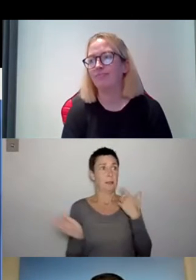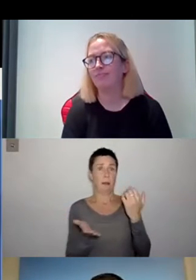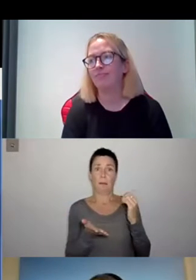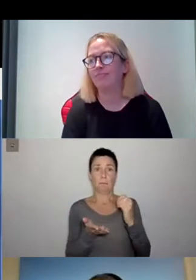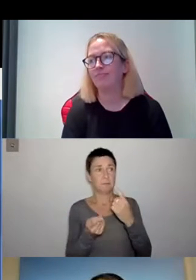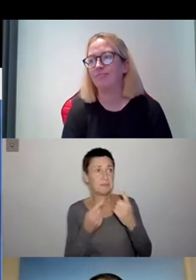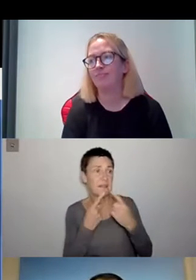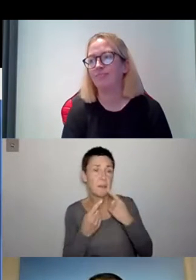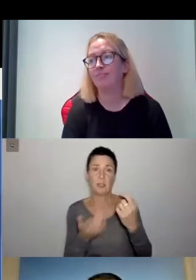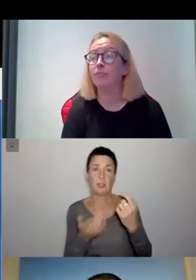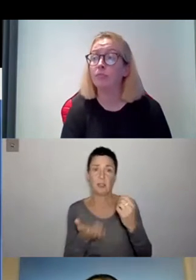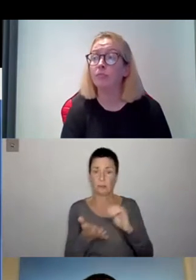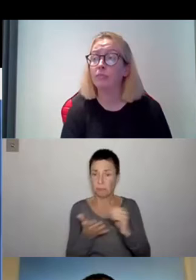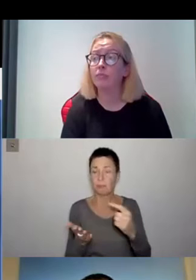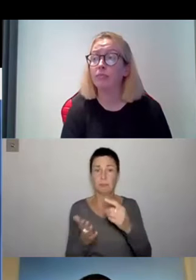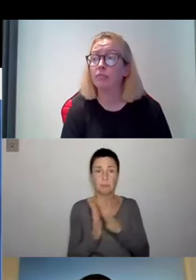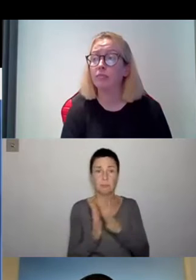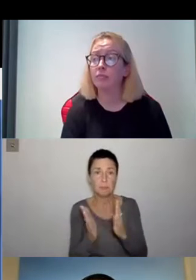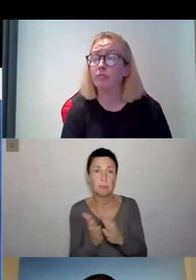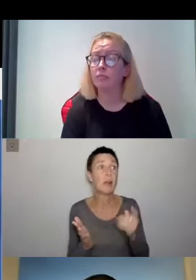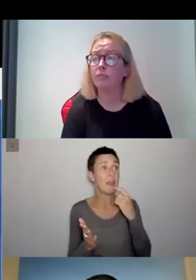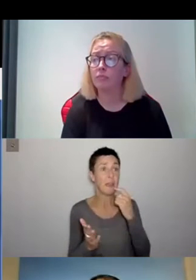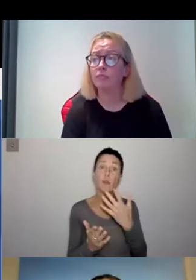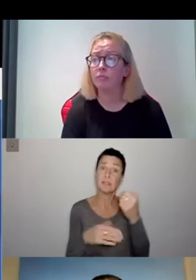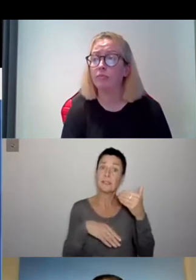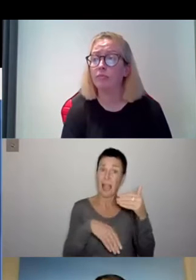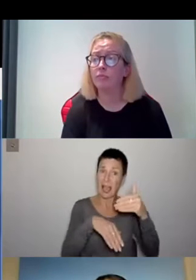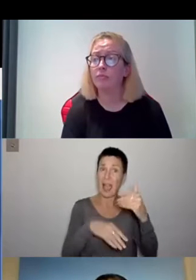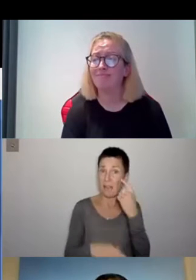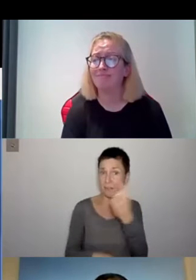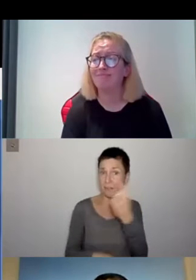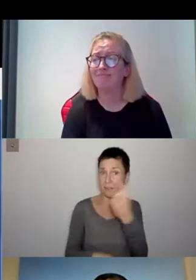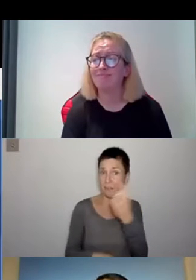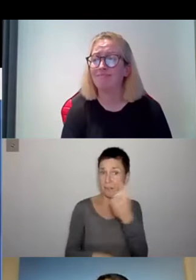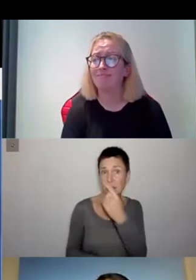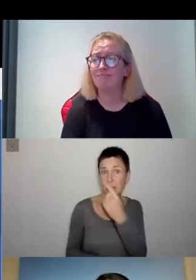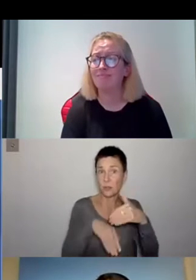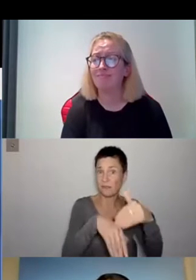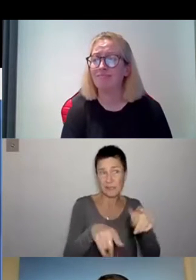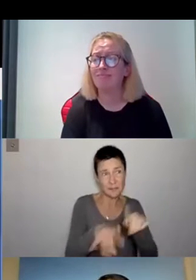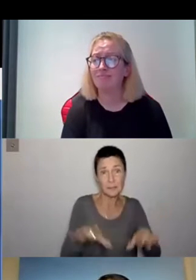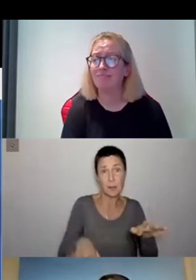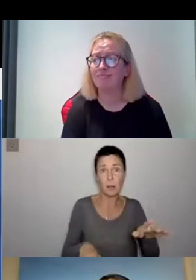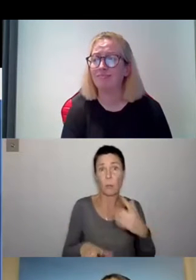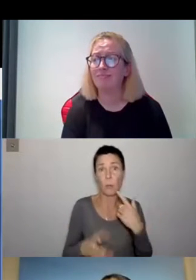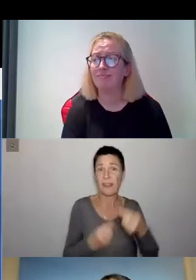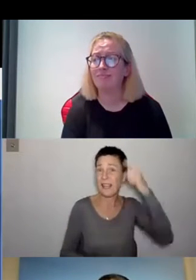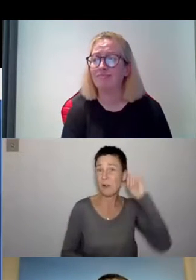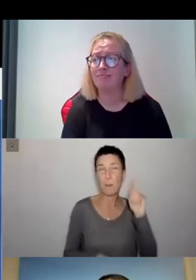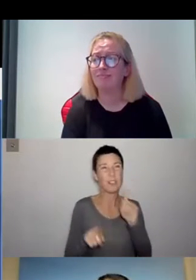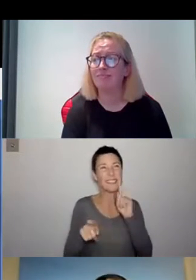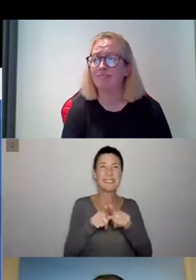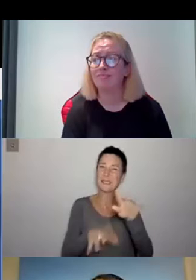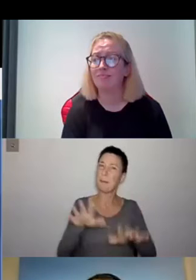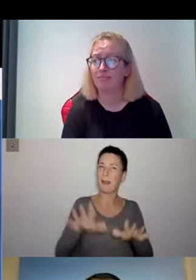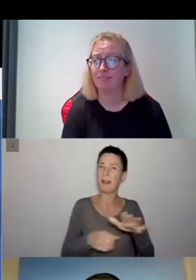is evidence of very similar effects in hearing aid users as well, because basically it's just almost the same kind of situation in terms of there's